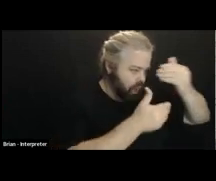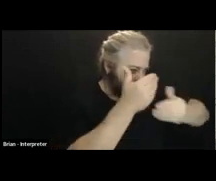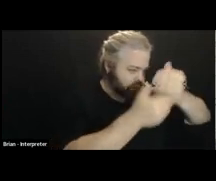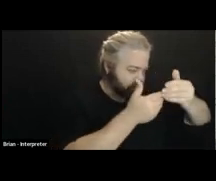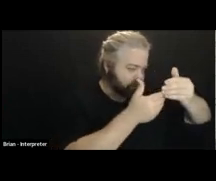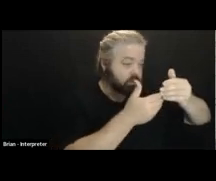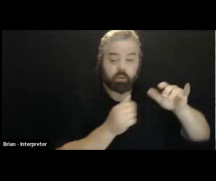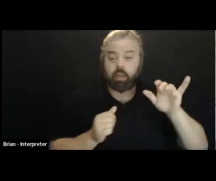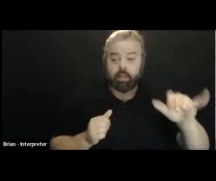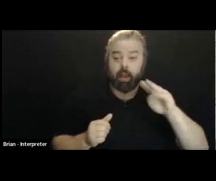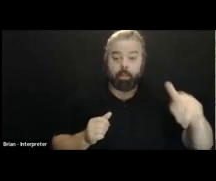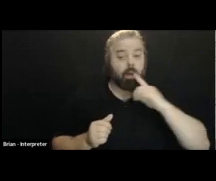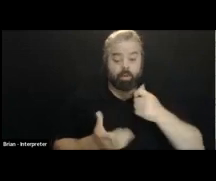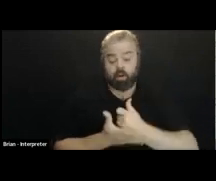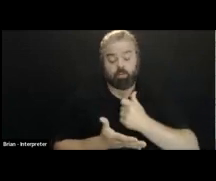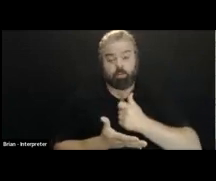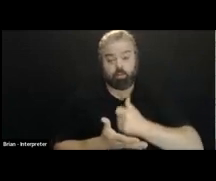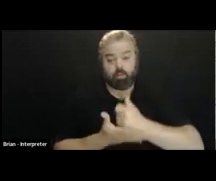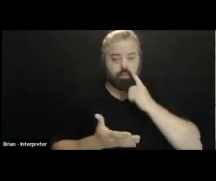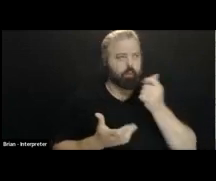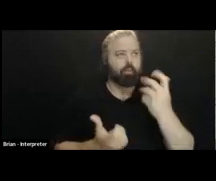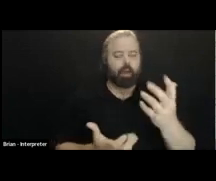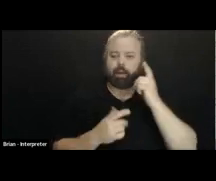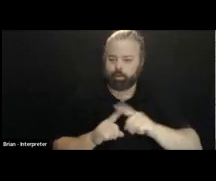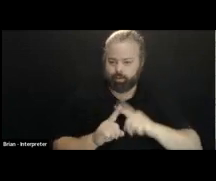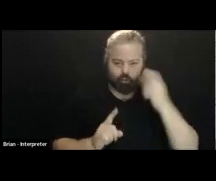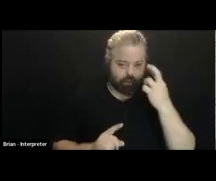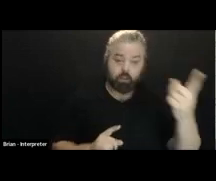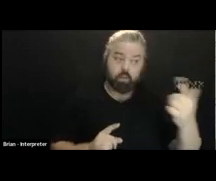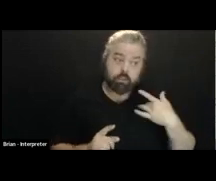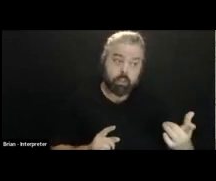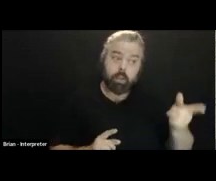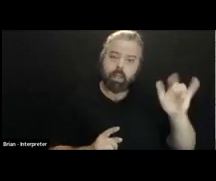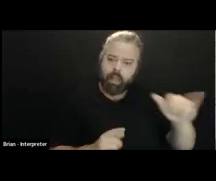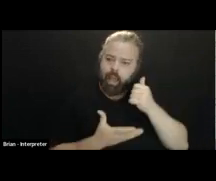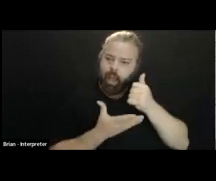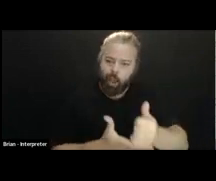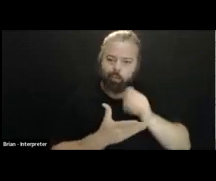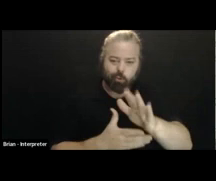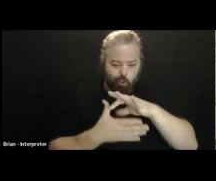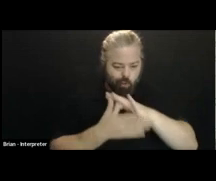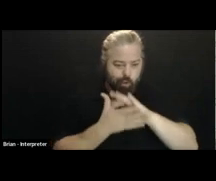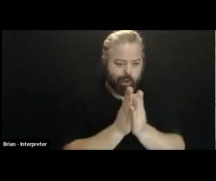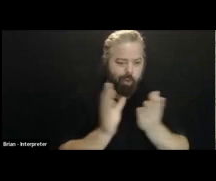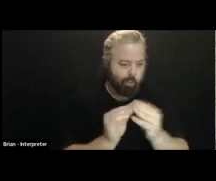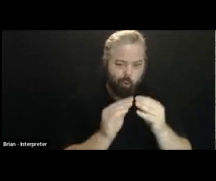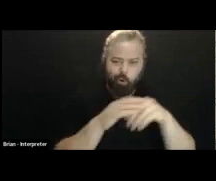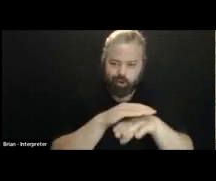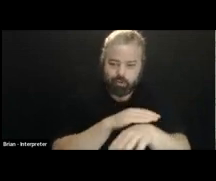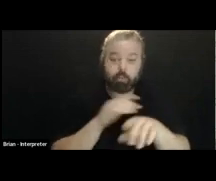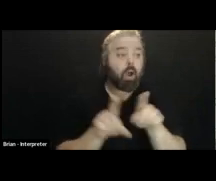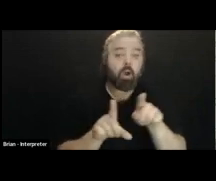really handy for multiple reasons. Not only does it usually produce accessible content, but it also can help remove